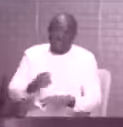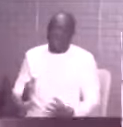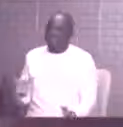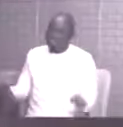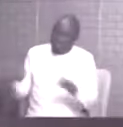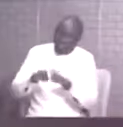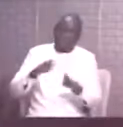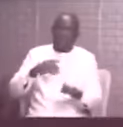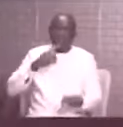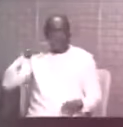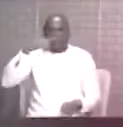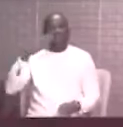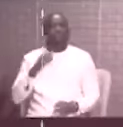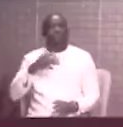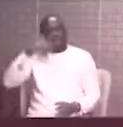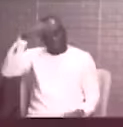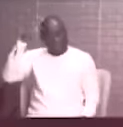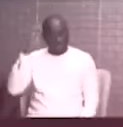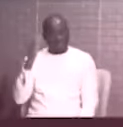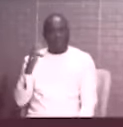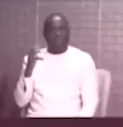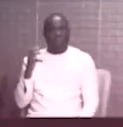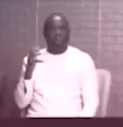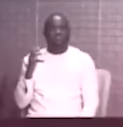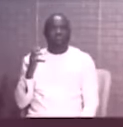lions, wrought righteousness,